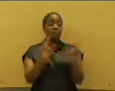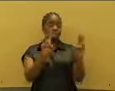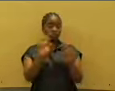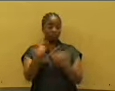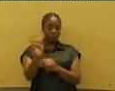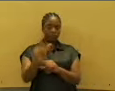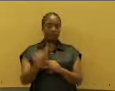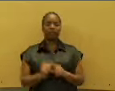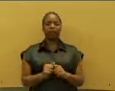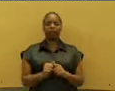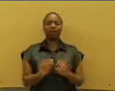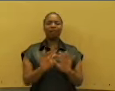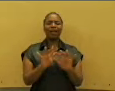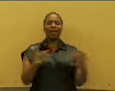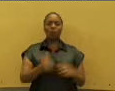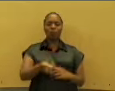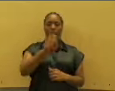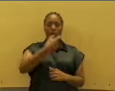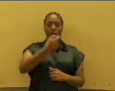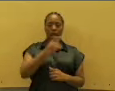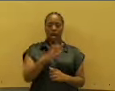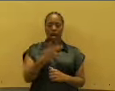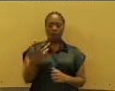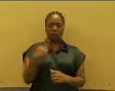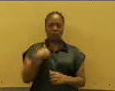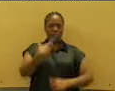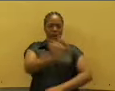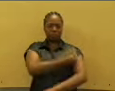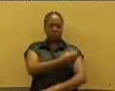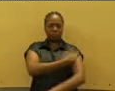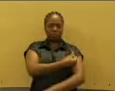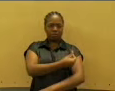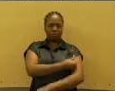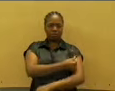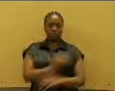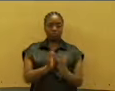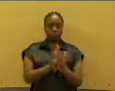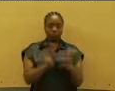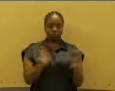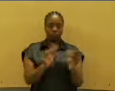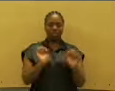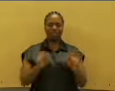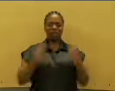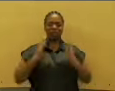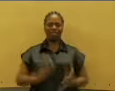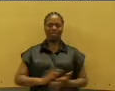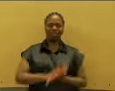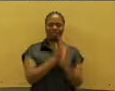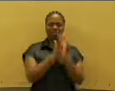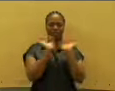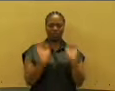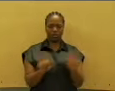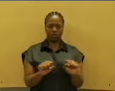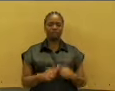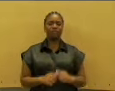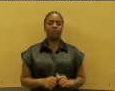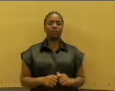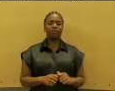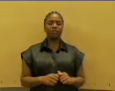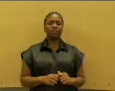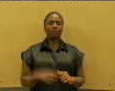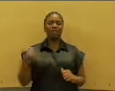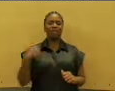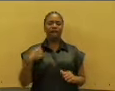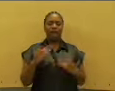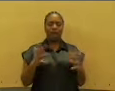consumption of cross-gender hormones unsupervised, which may have adverse health effects. When we speak about the embarrassment and